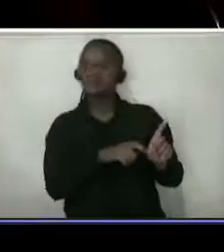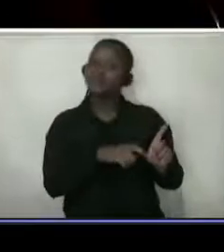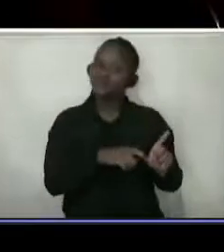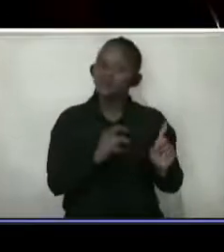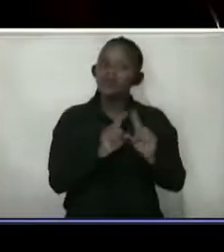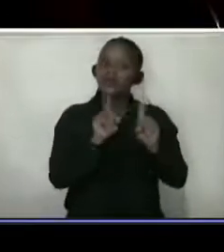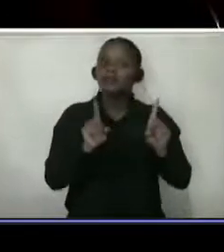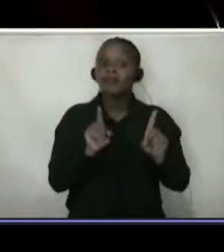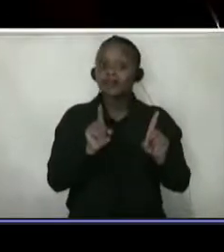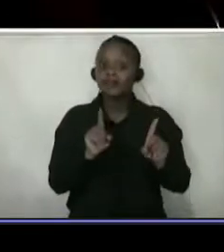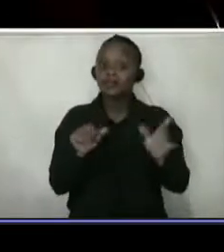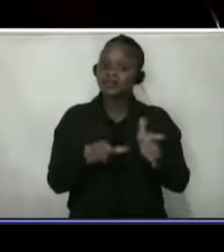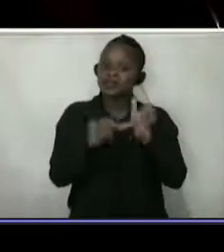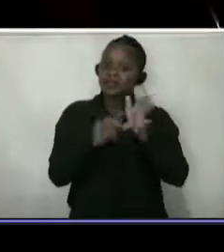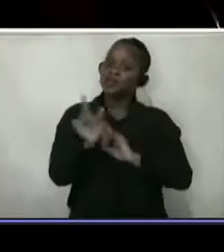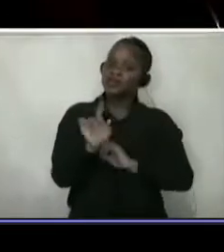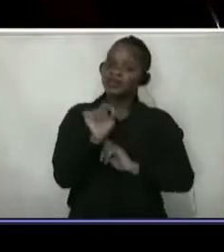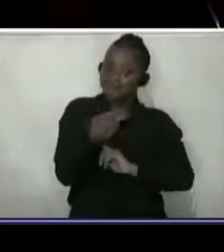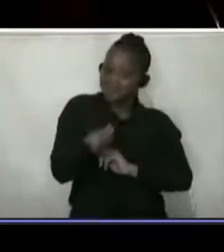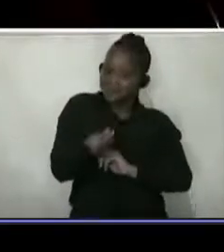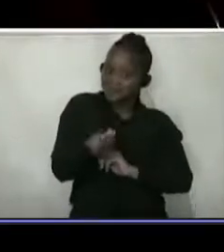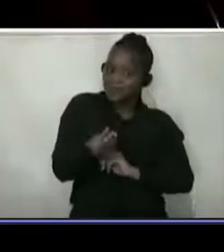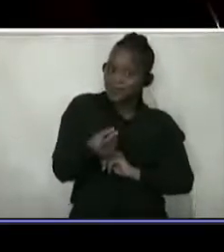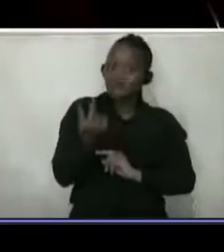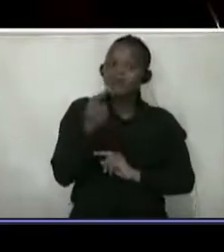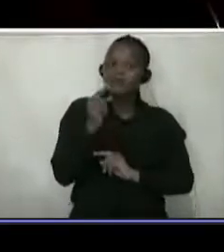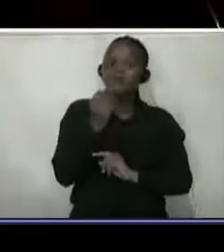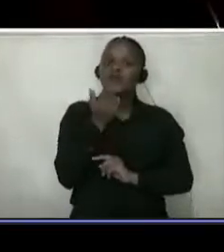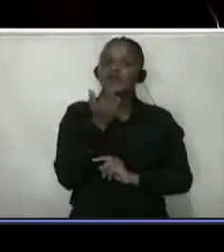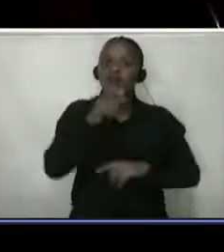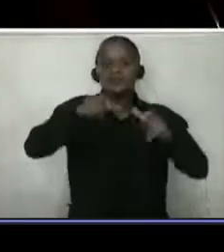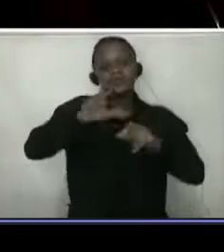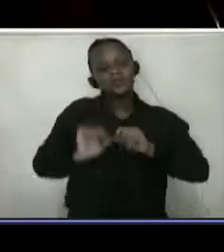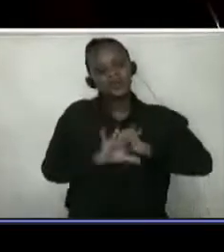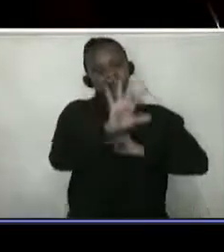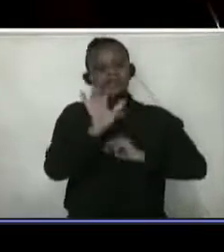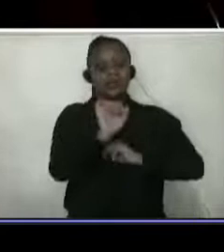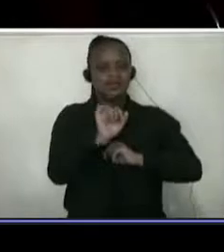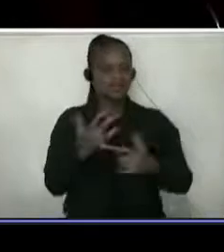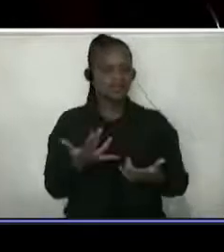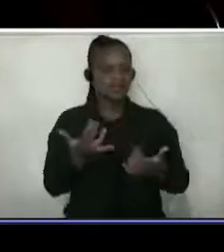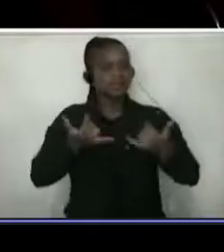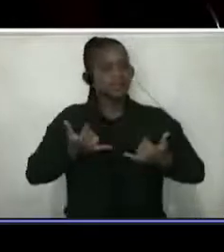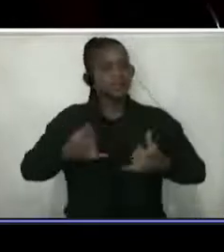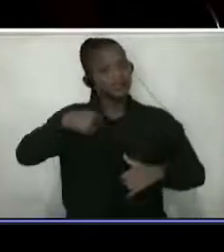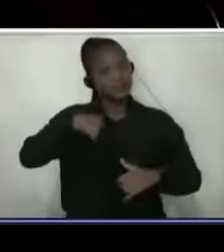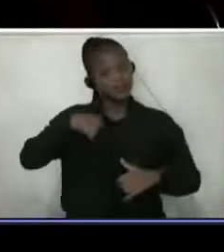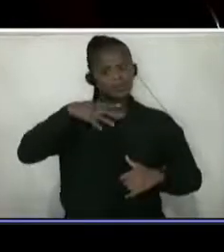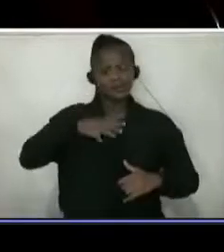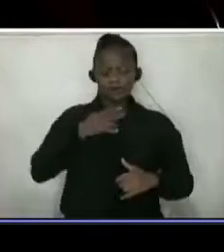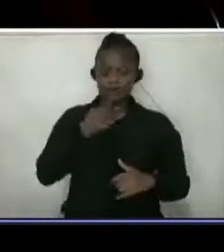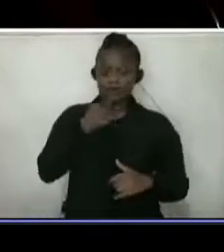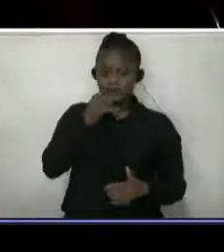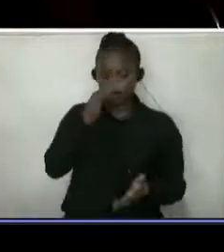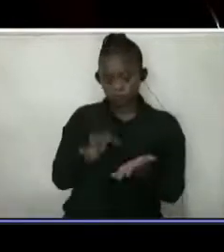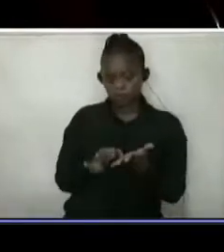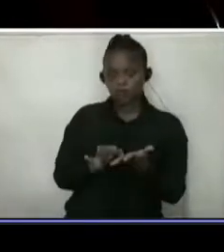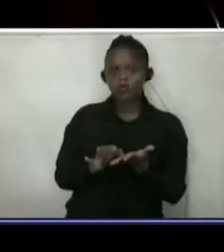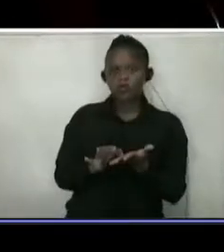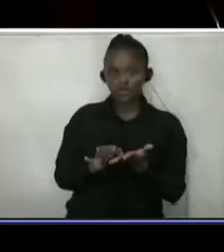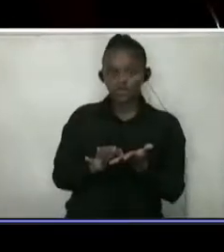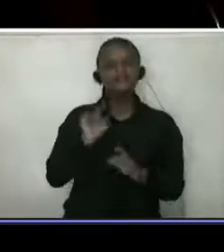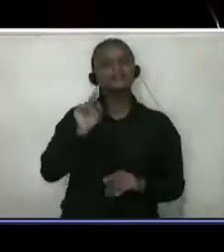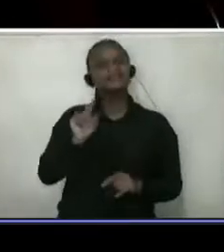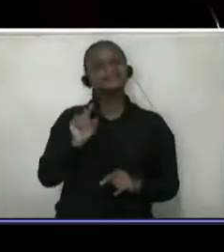long-suffering citizens that lose. So I feel the pain my honourable colleague is expressing in this motion, but whilst I think the honourable member is identifying the